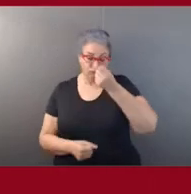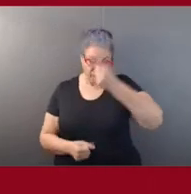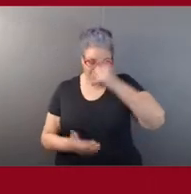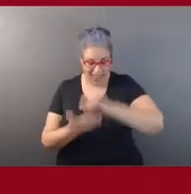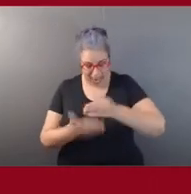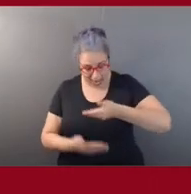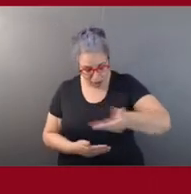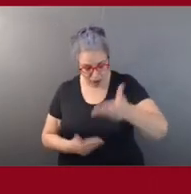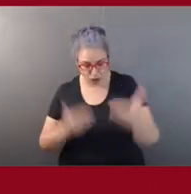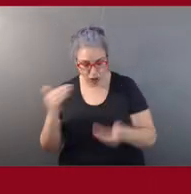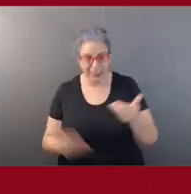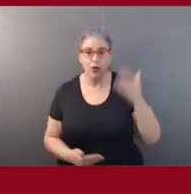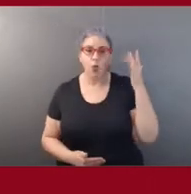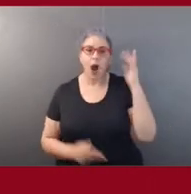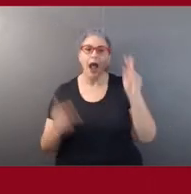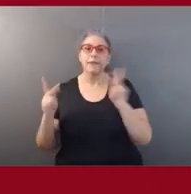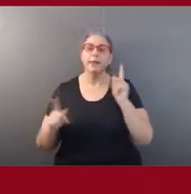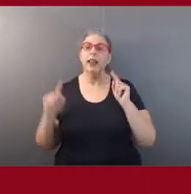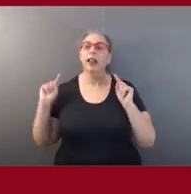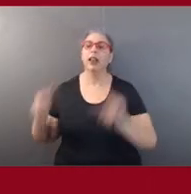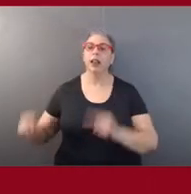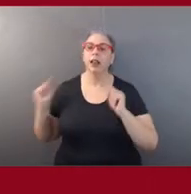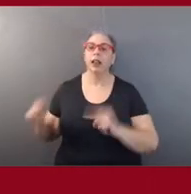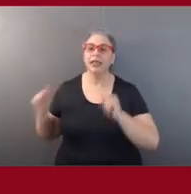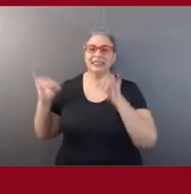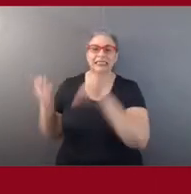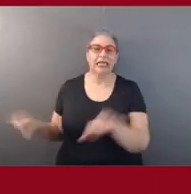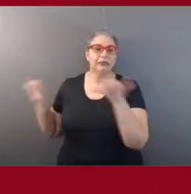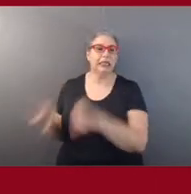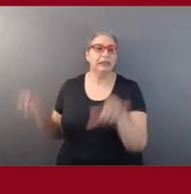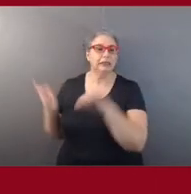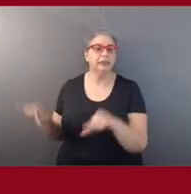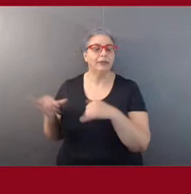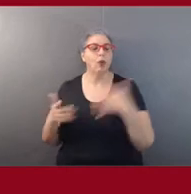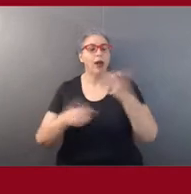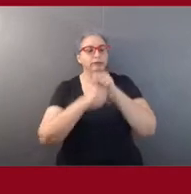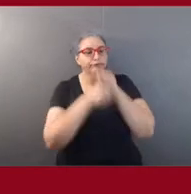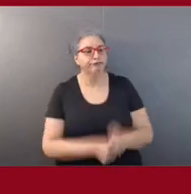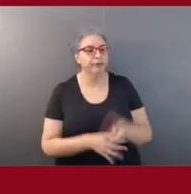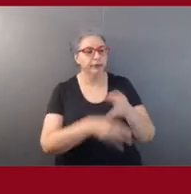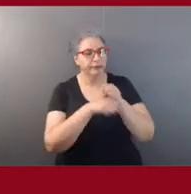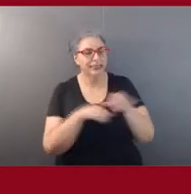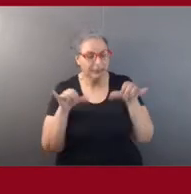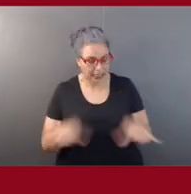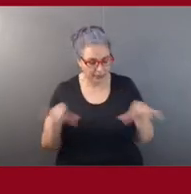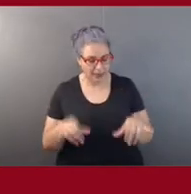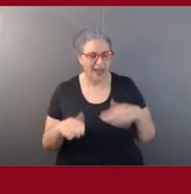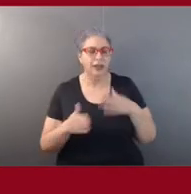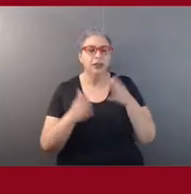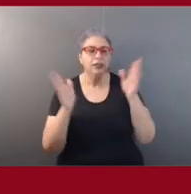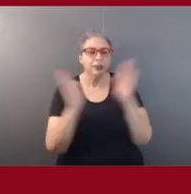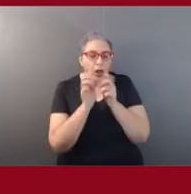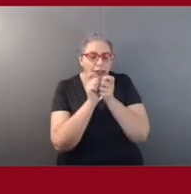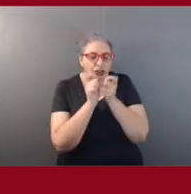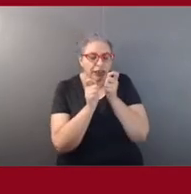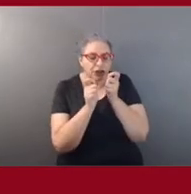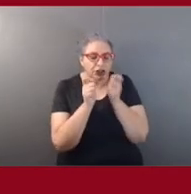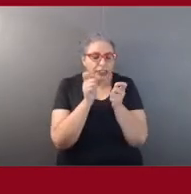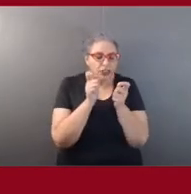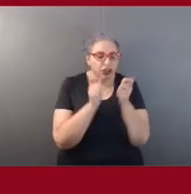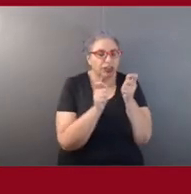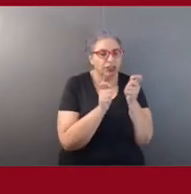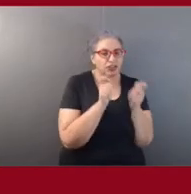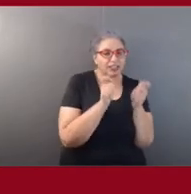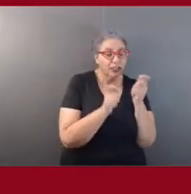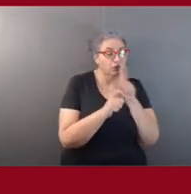process and why do people go to the same well? Why do people have these same habits? And going in and just making those small changes to kind of change